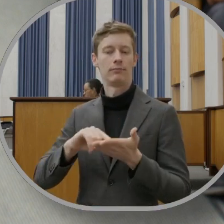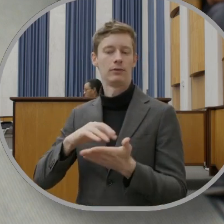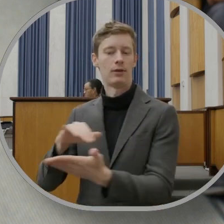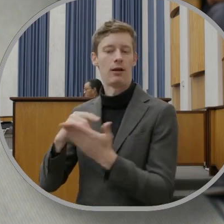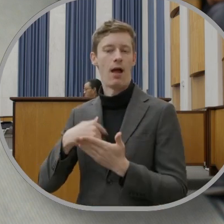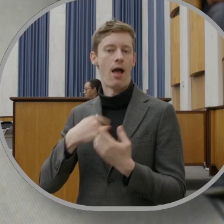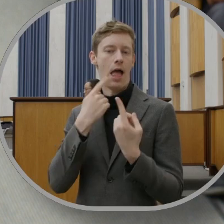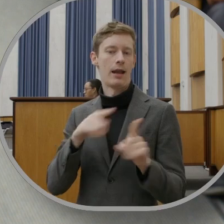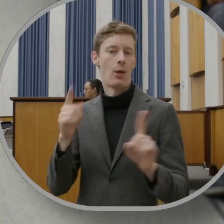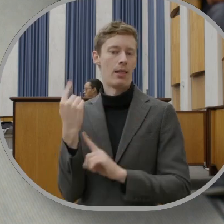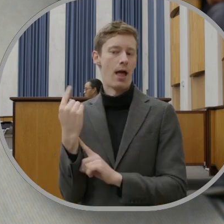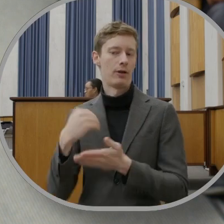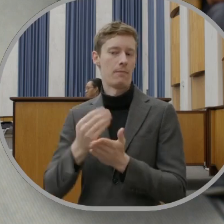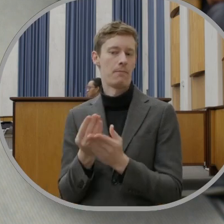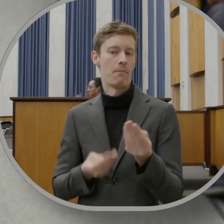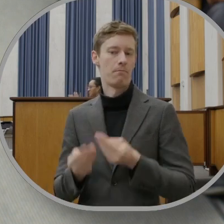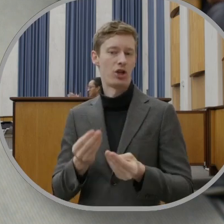budget.